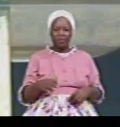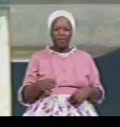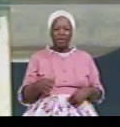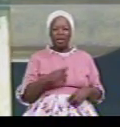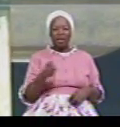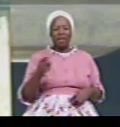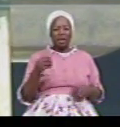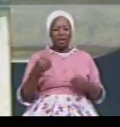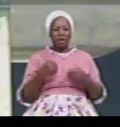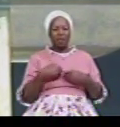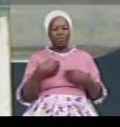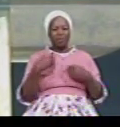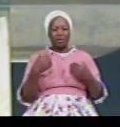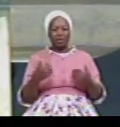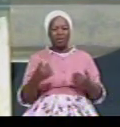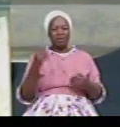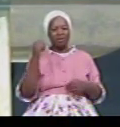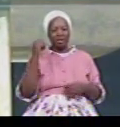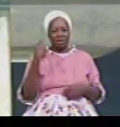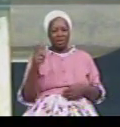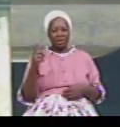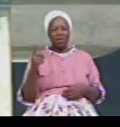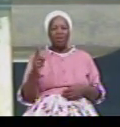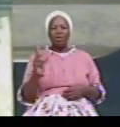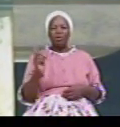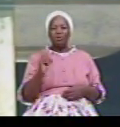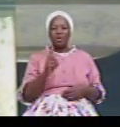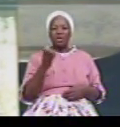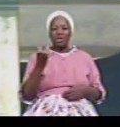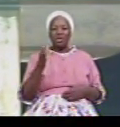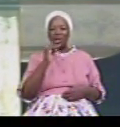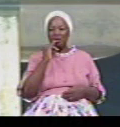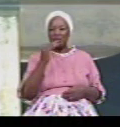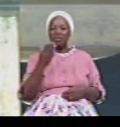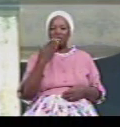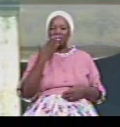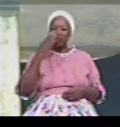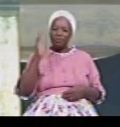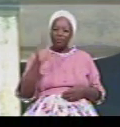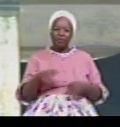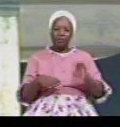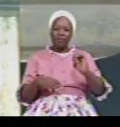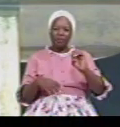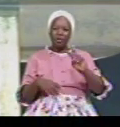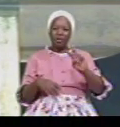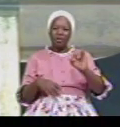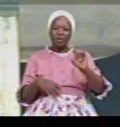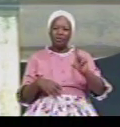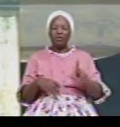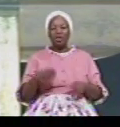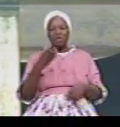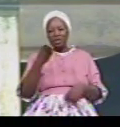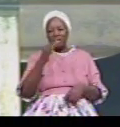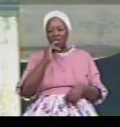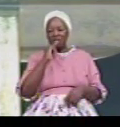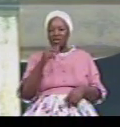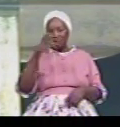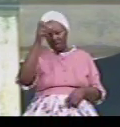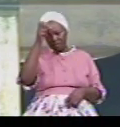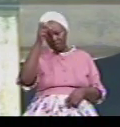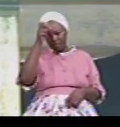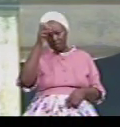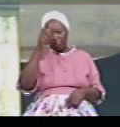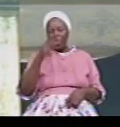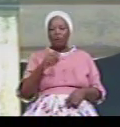understand. Where there is evil, there's devil. Where there is evil, there